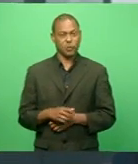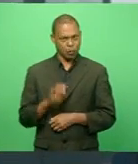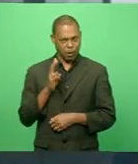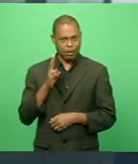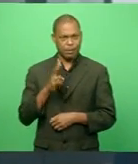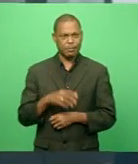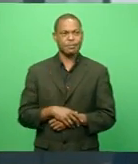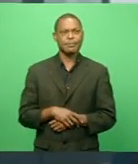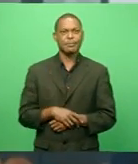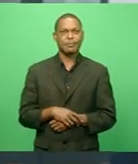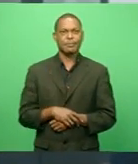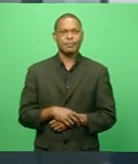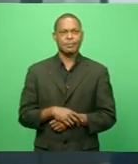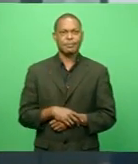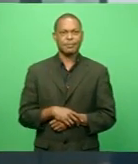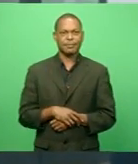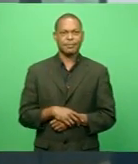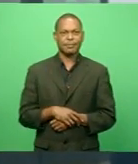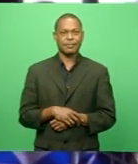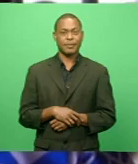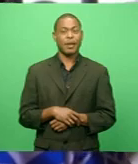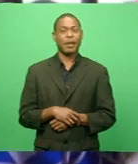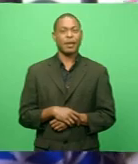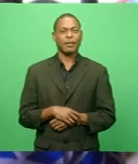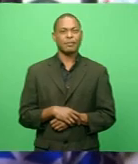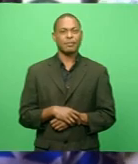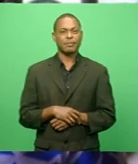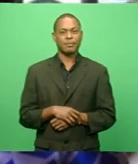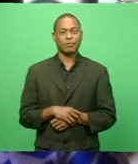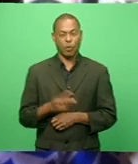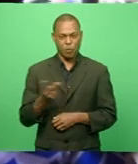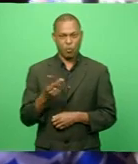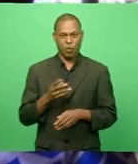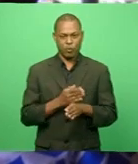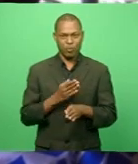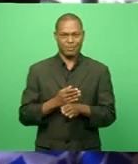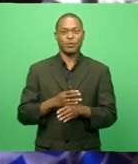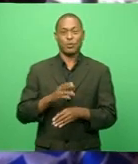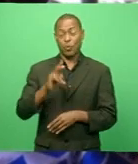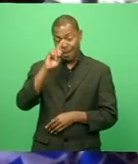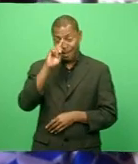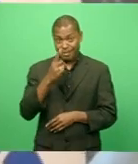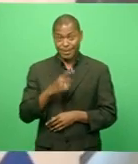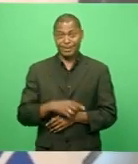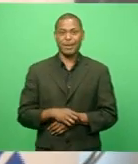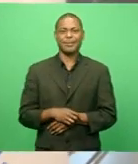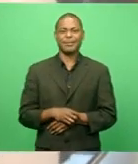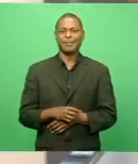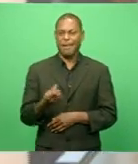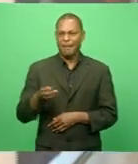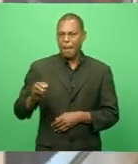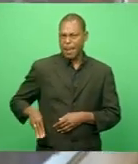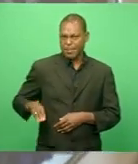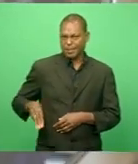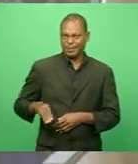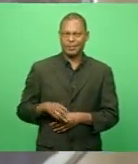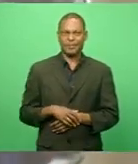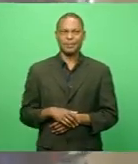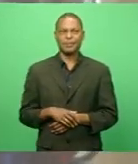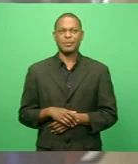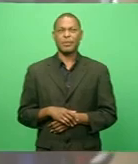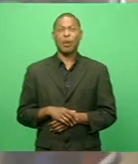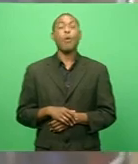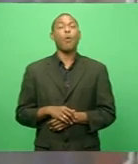and he will be an integral part of that. FBC News understands influential members of the SODELPA caucus lobbied for